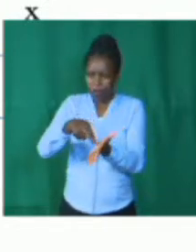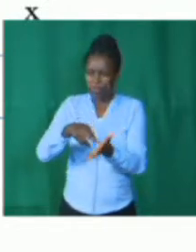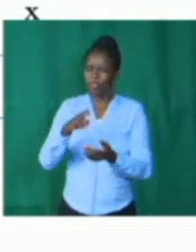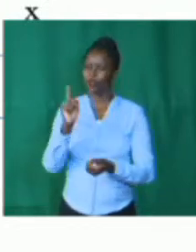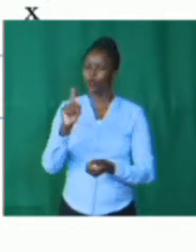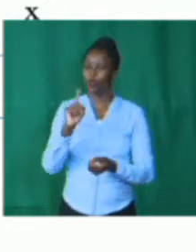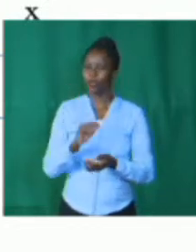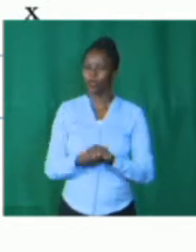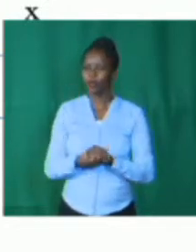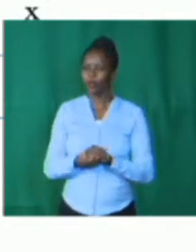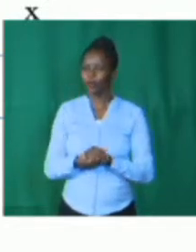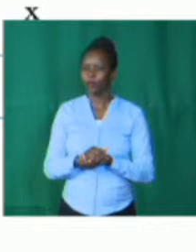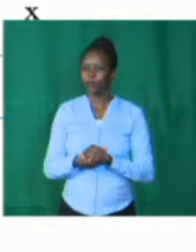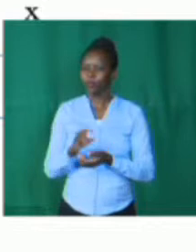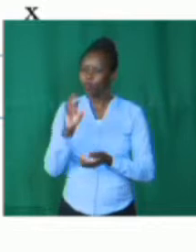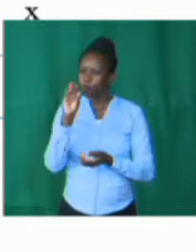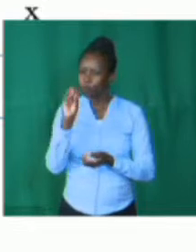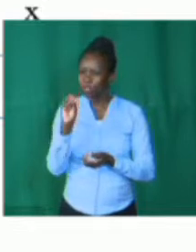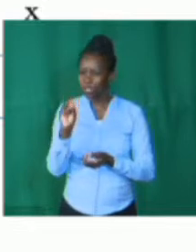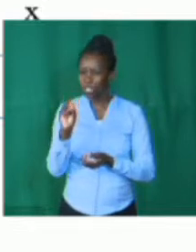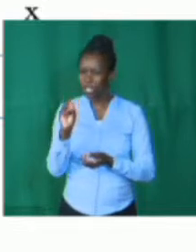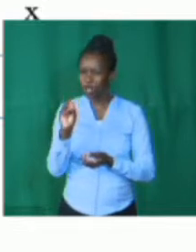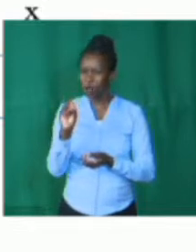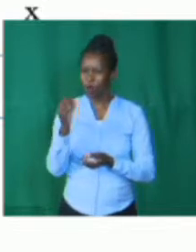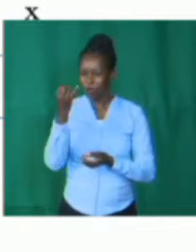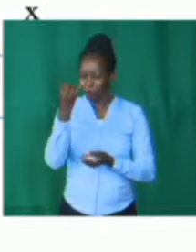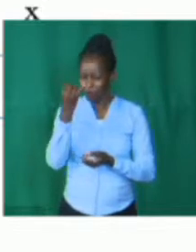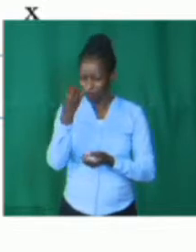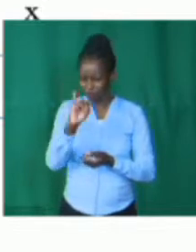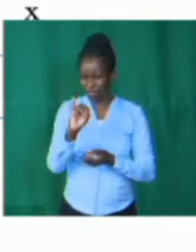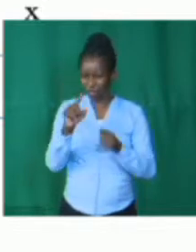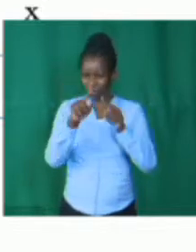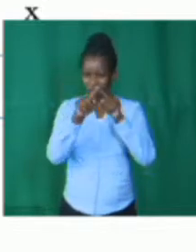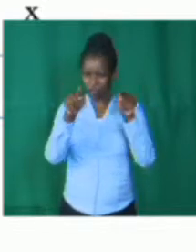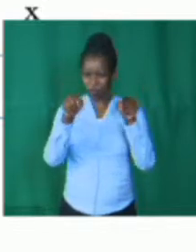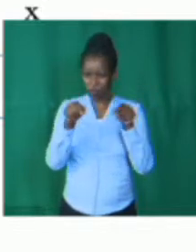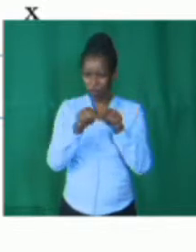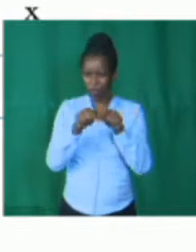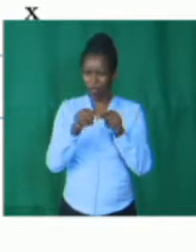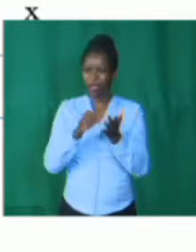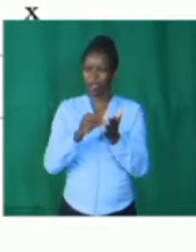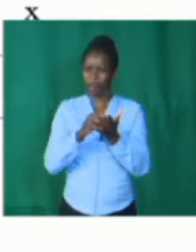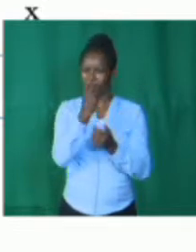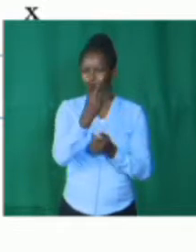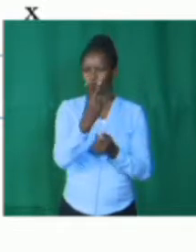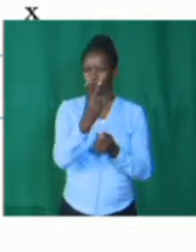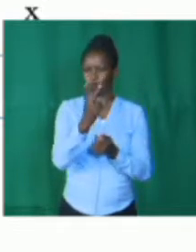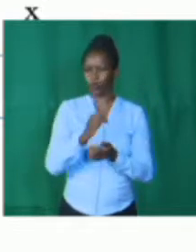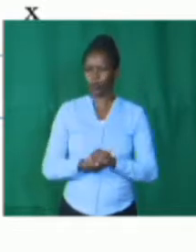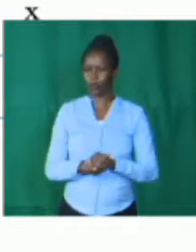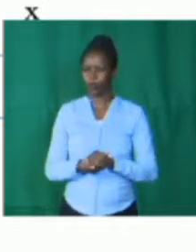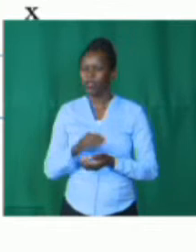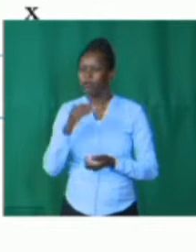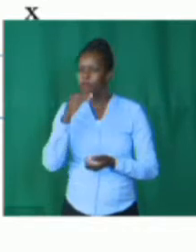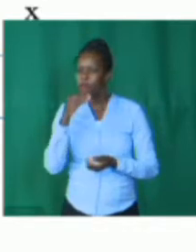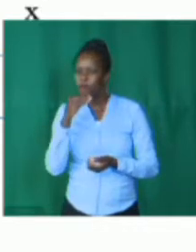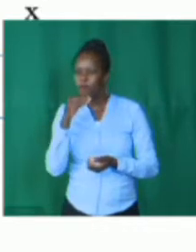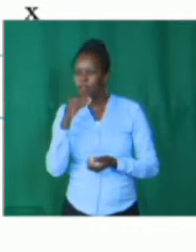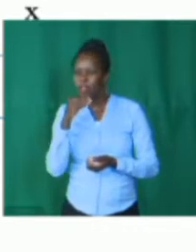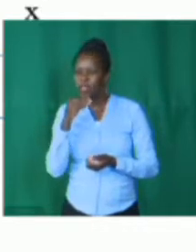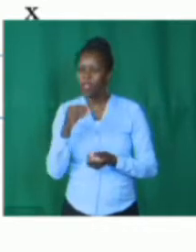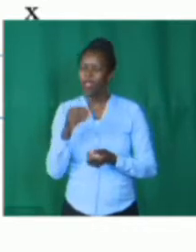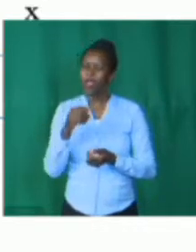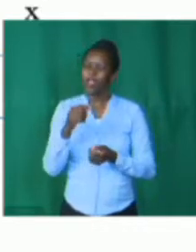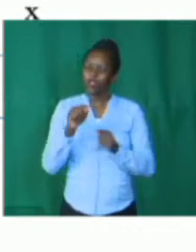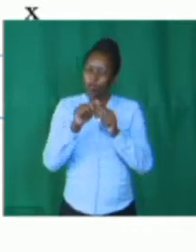Check from 0 again to the first square. You check there, we have a 2. So this means that each